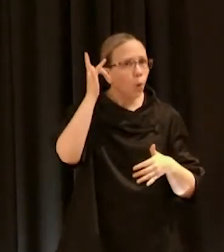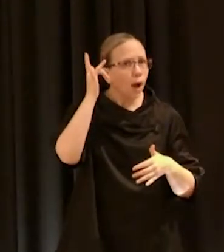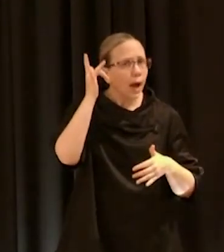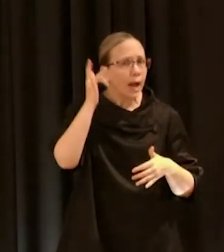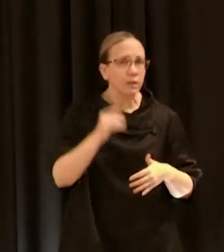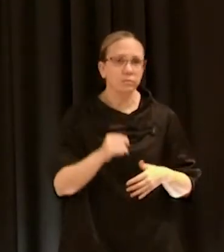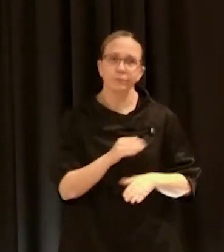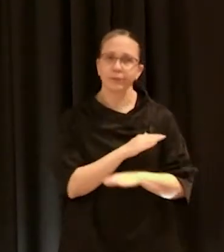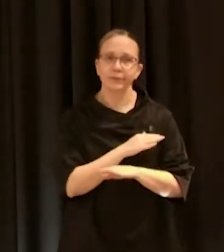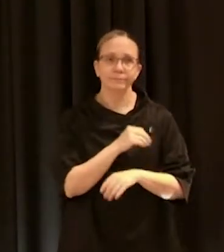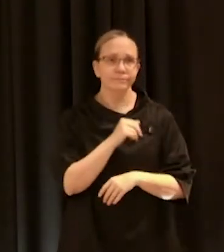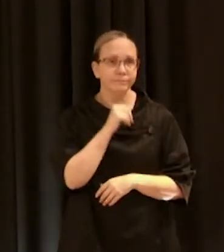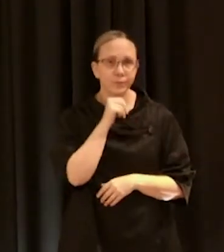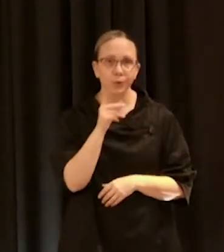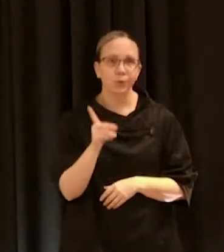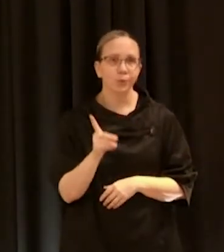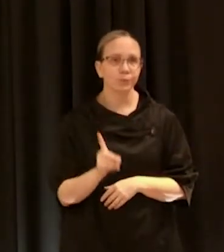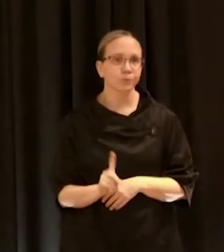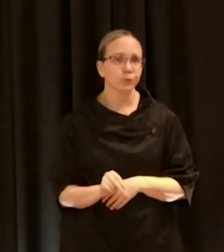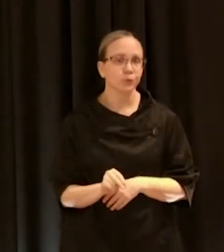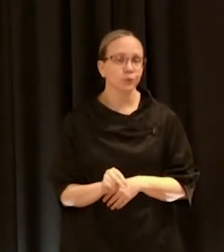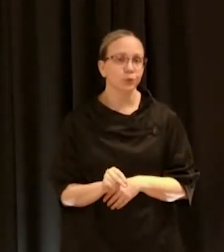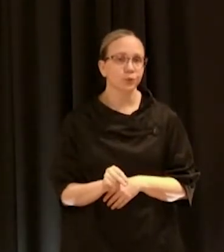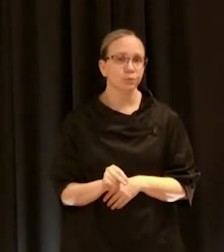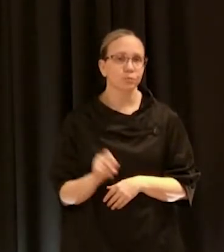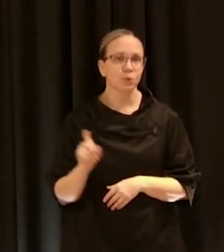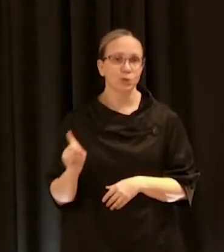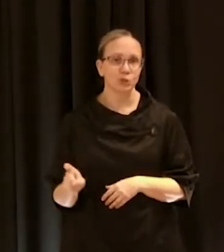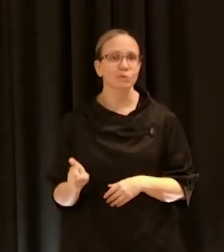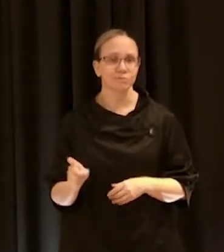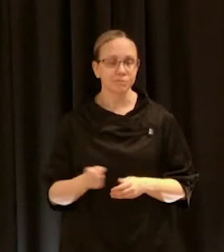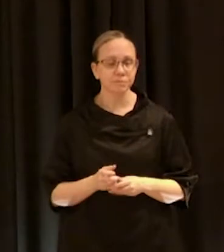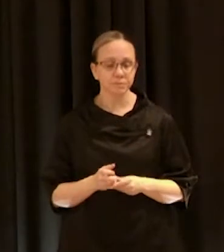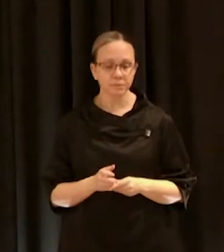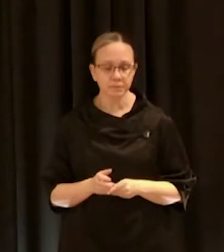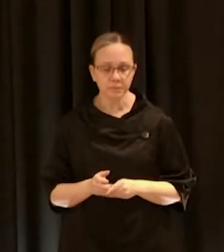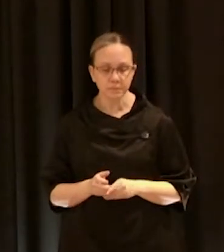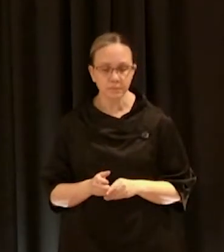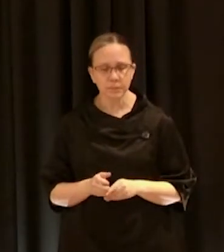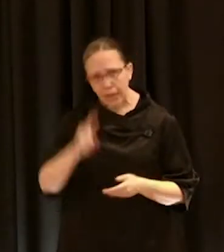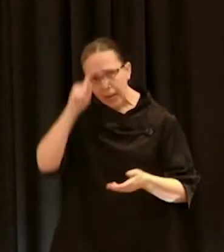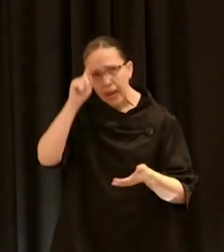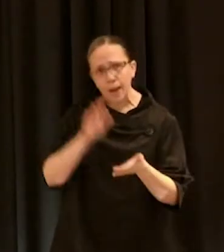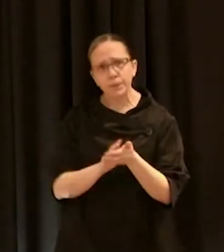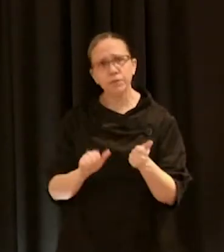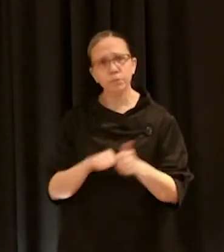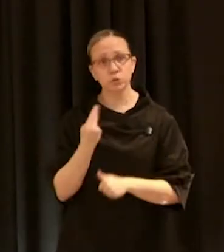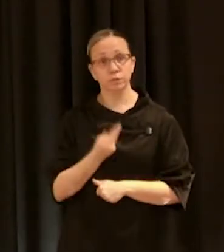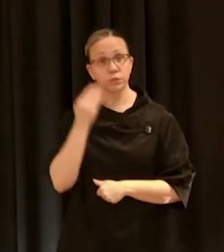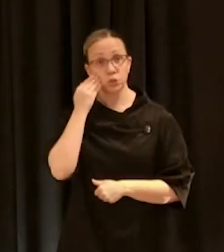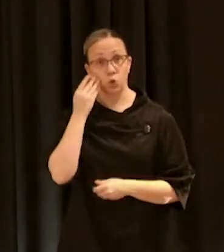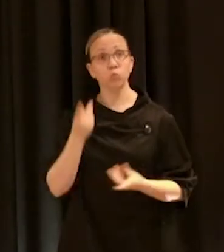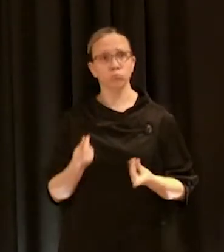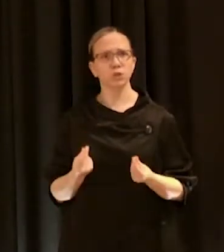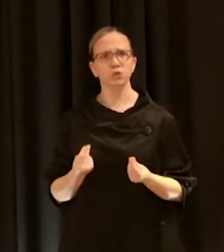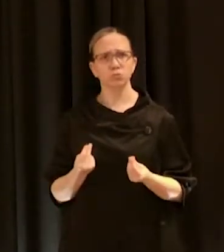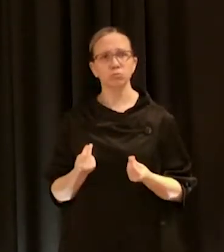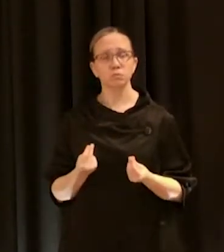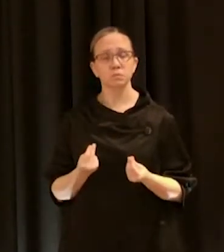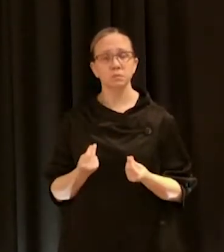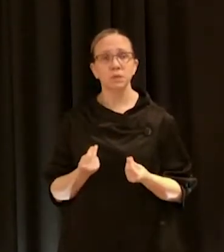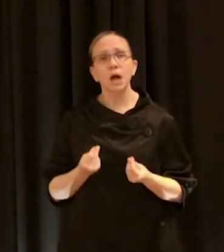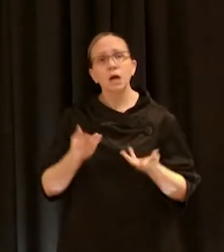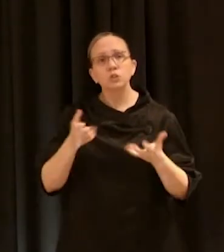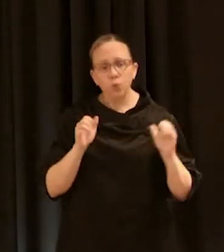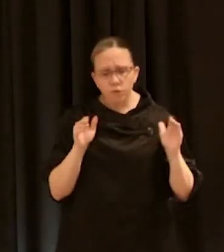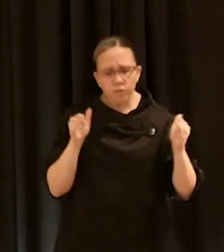probably don't do what we should do. I believe most of us know what to do. So